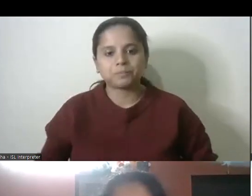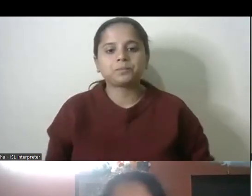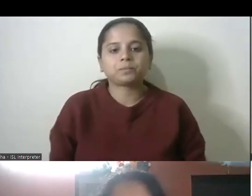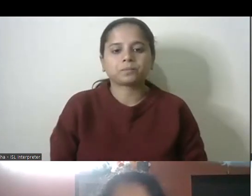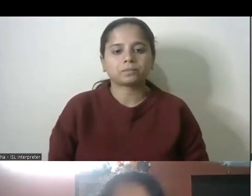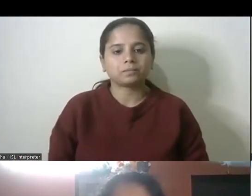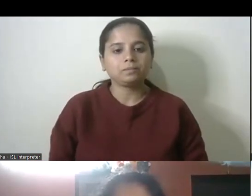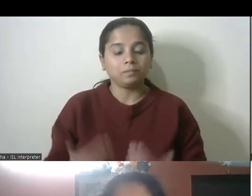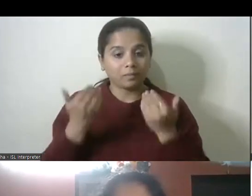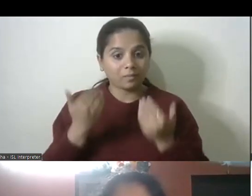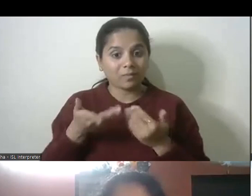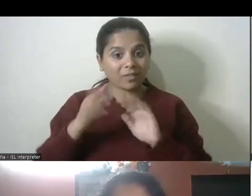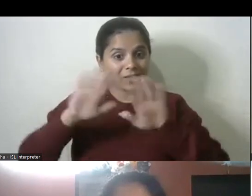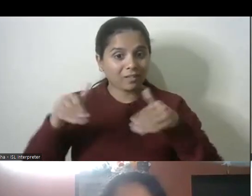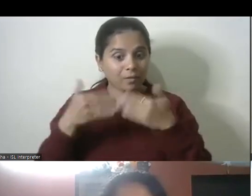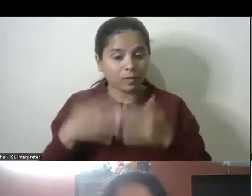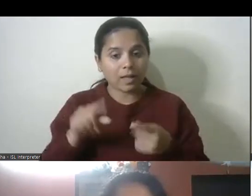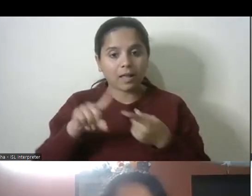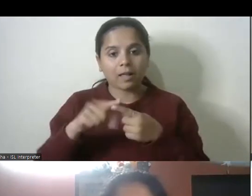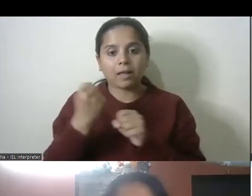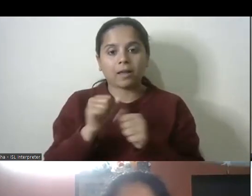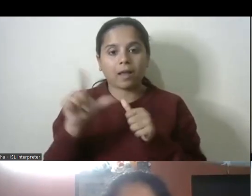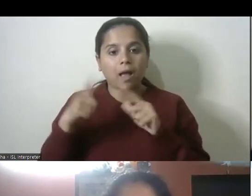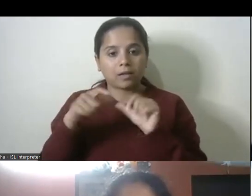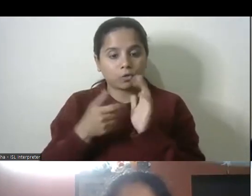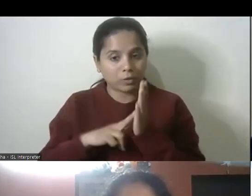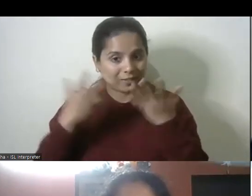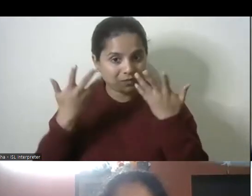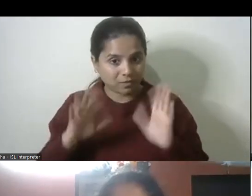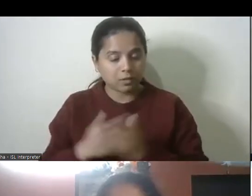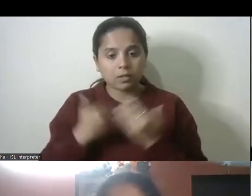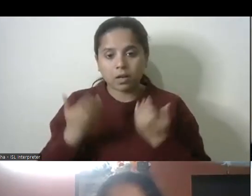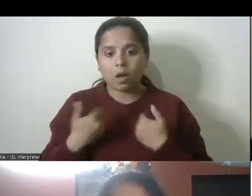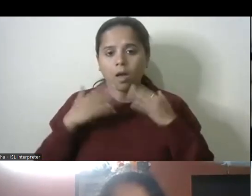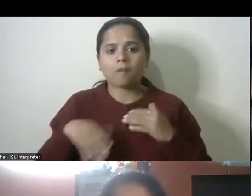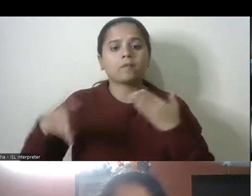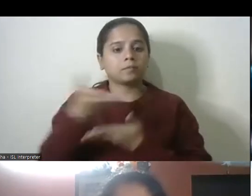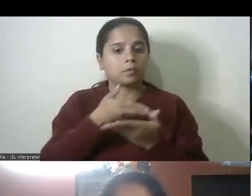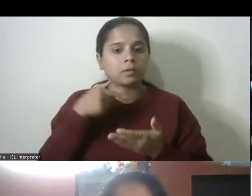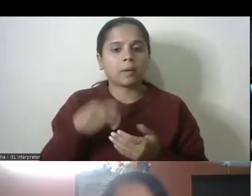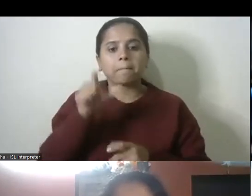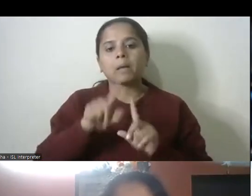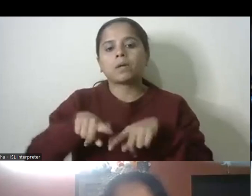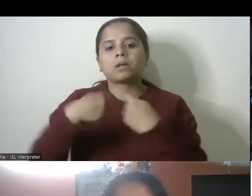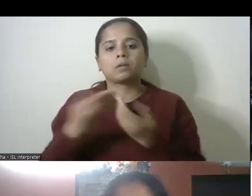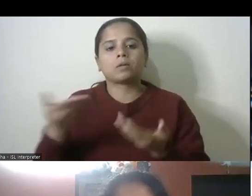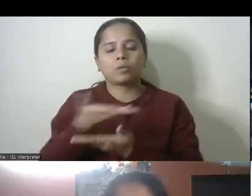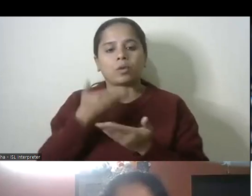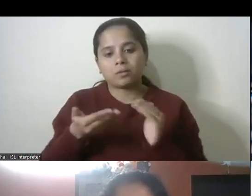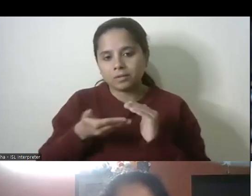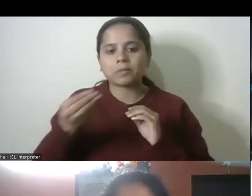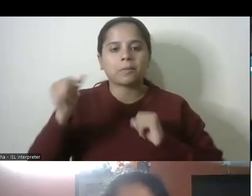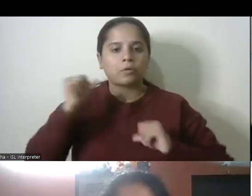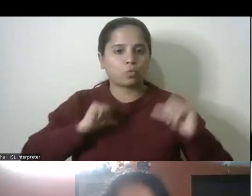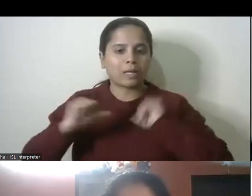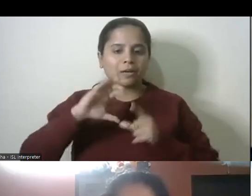Now that the introduction about egalitarians is done, I hand over the platform to the team who is about to perform a